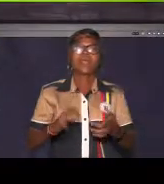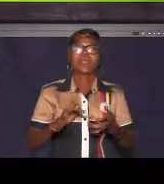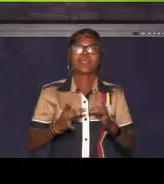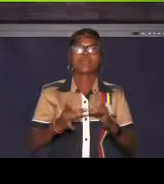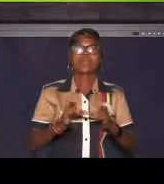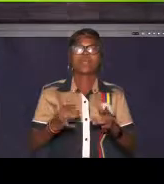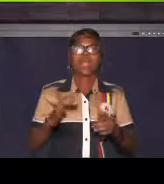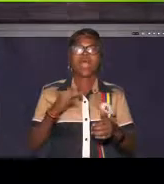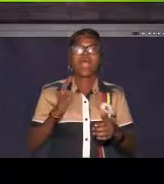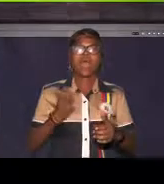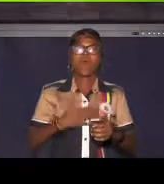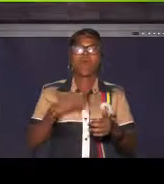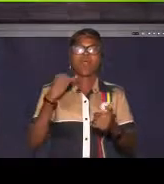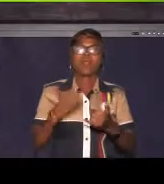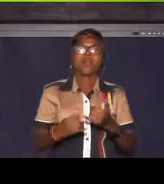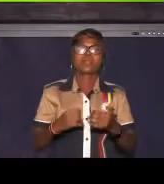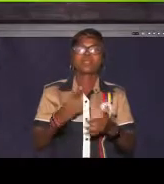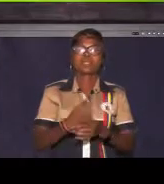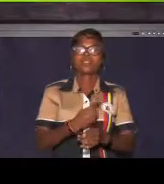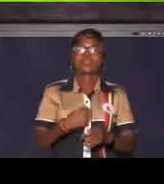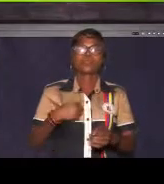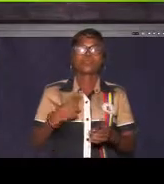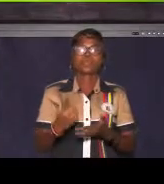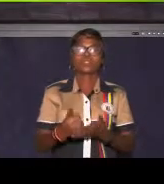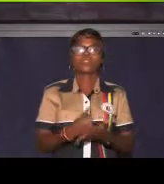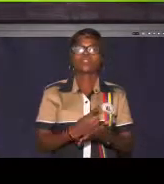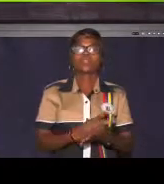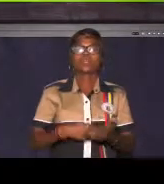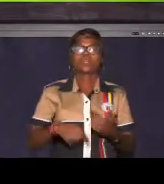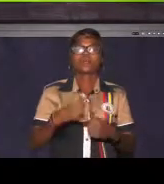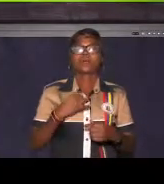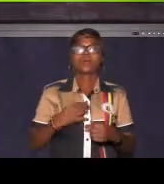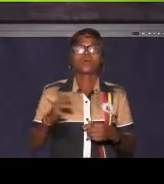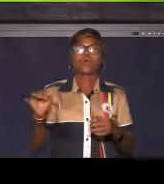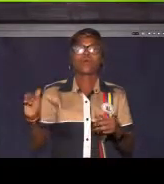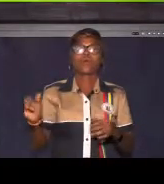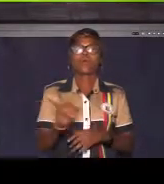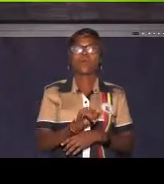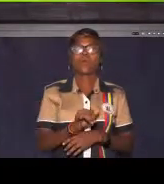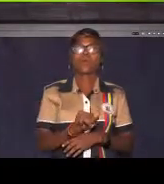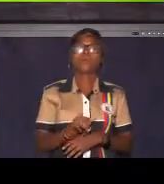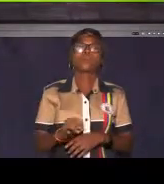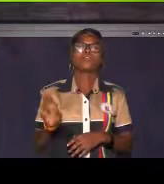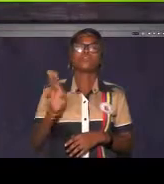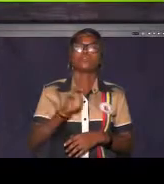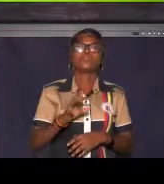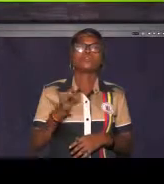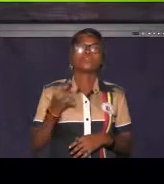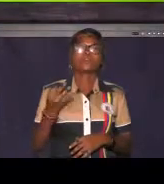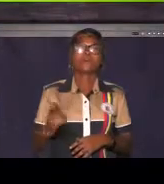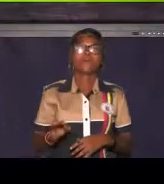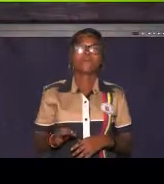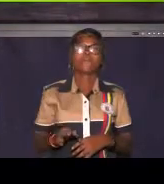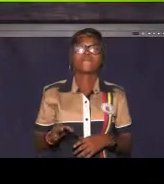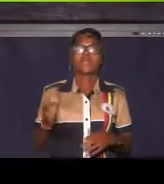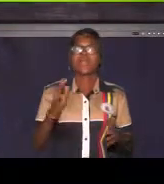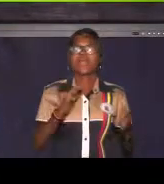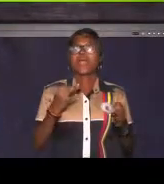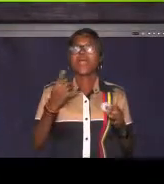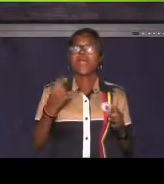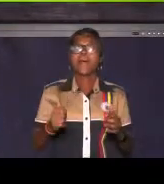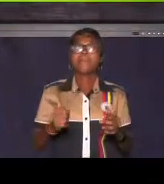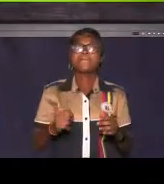last lesson, we discussed air, and we talked about common uses of air pressure. We